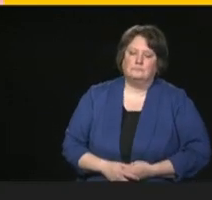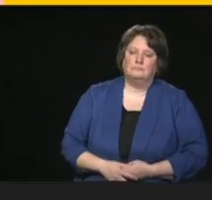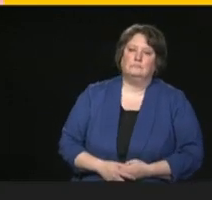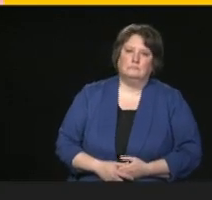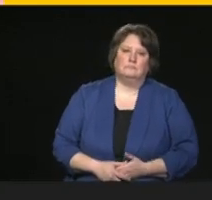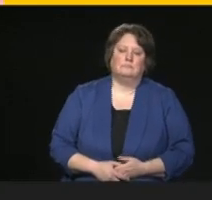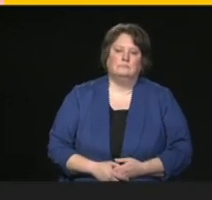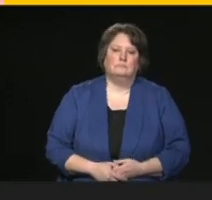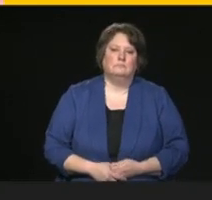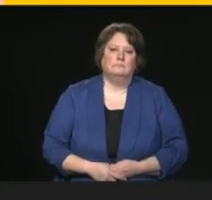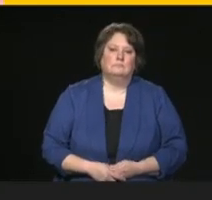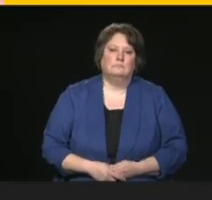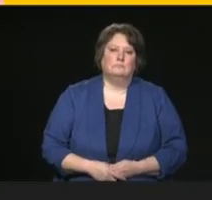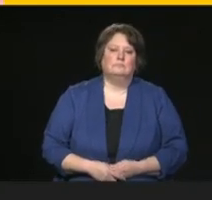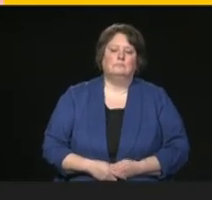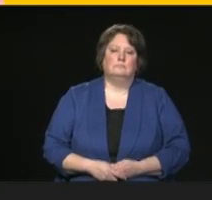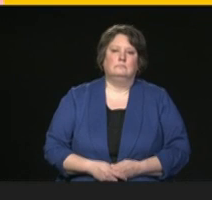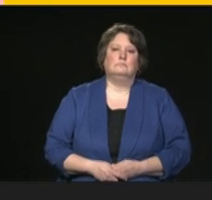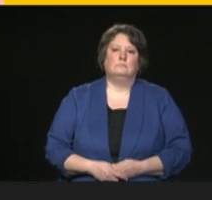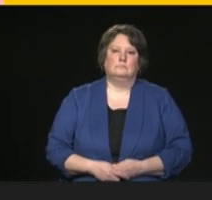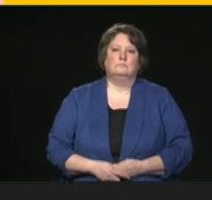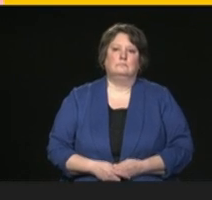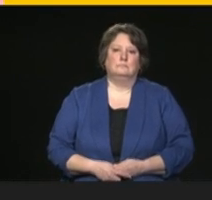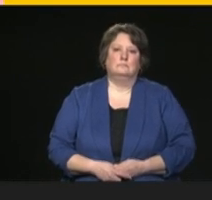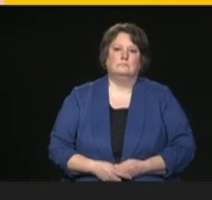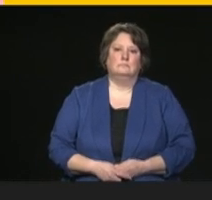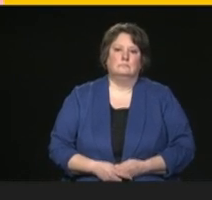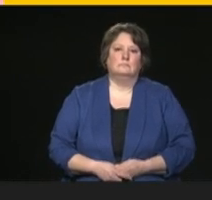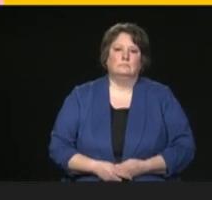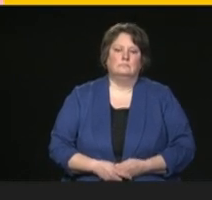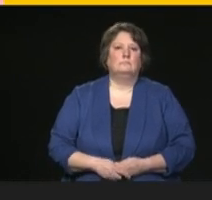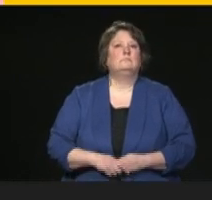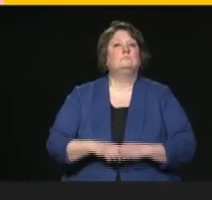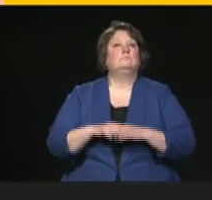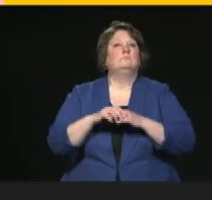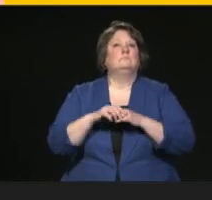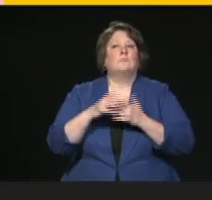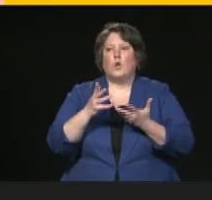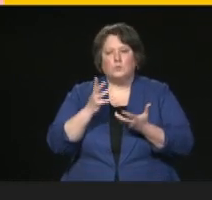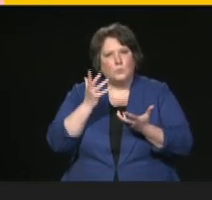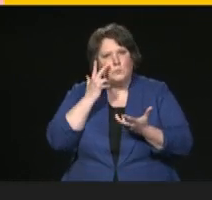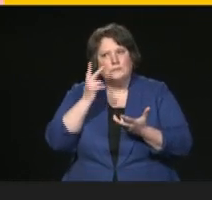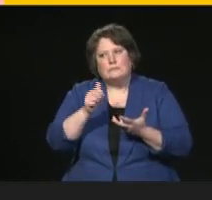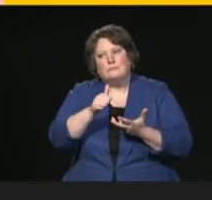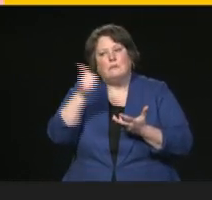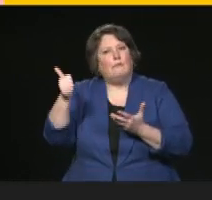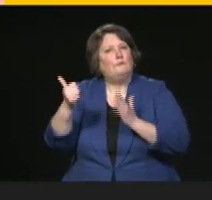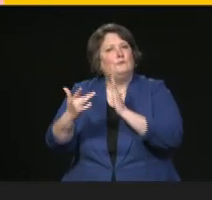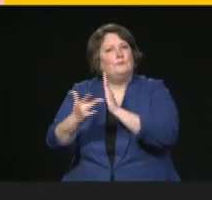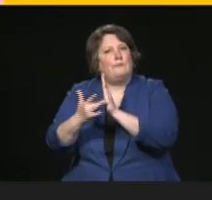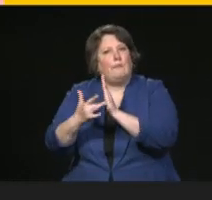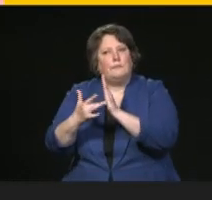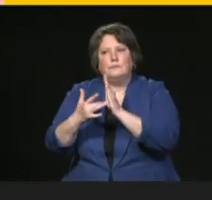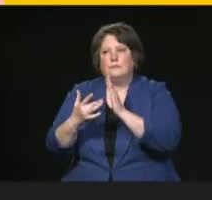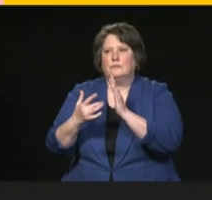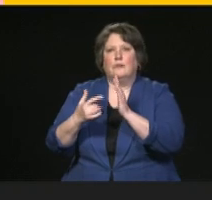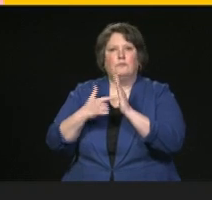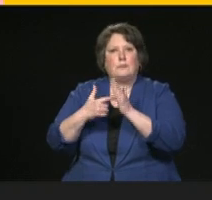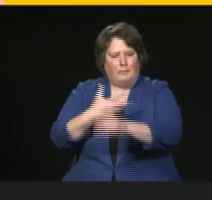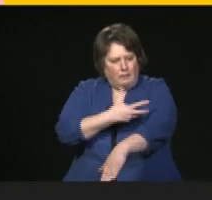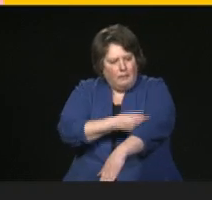We're looking at other technologies, such as serology. So we're looking at